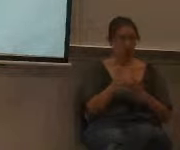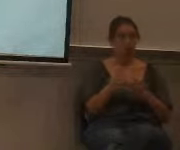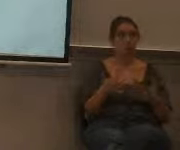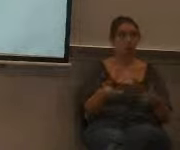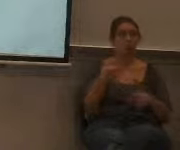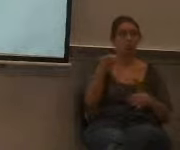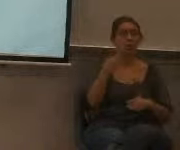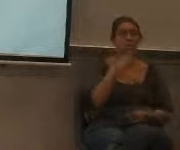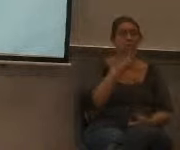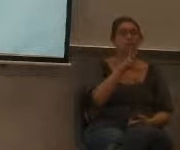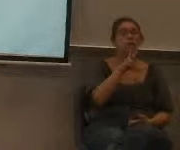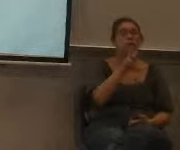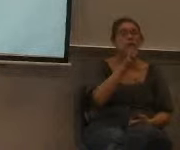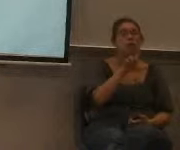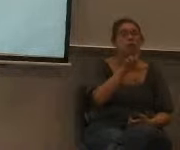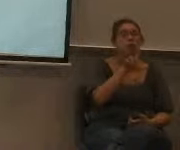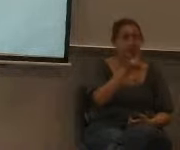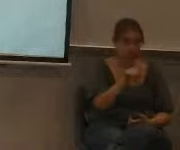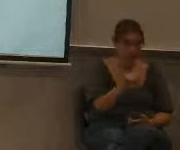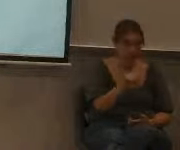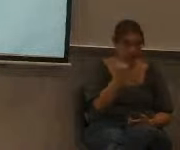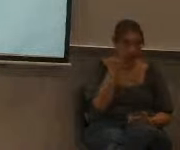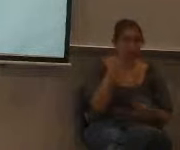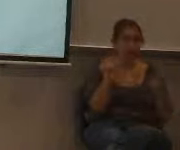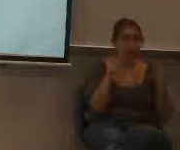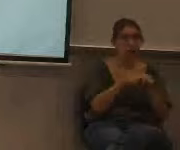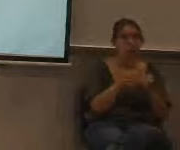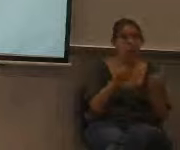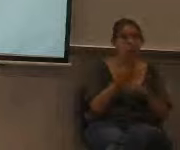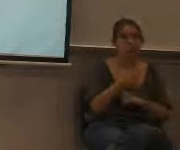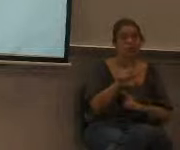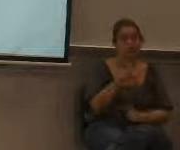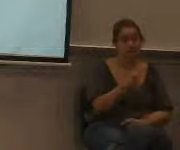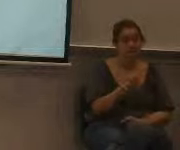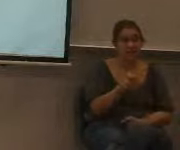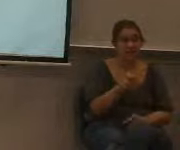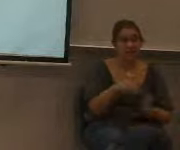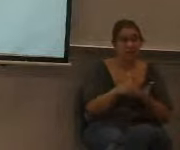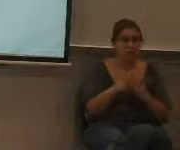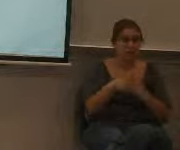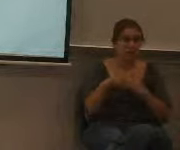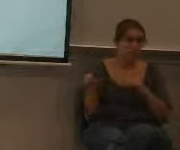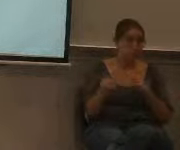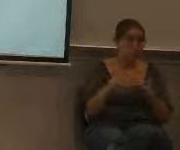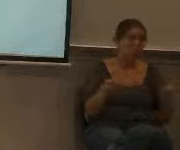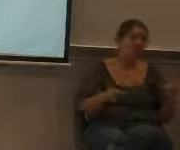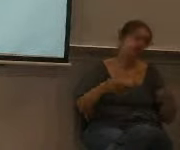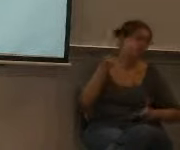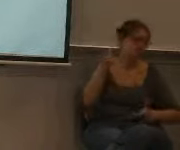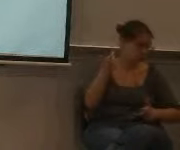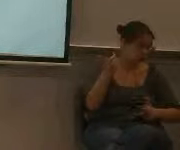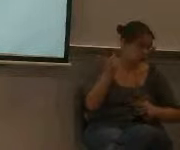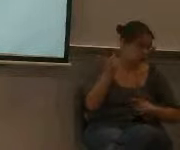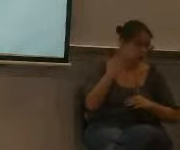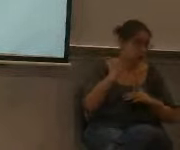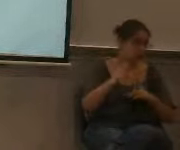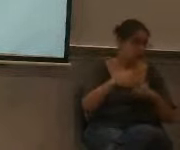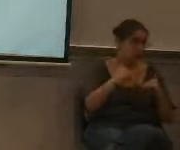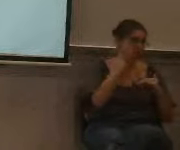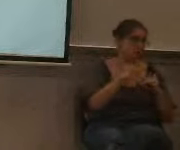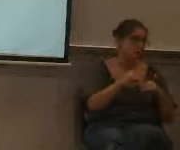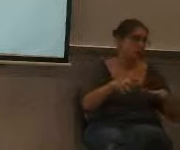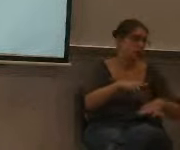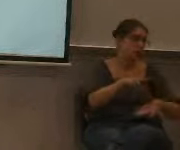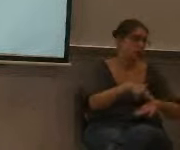water velocity. If it finally breaks through the levee, oftentimes it's moving much more quickly than it would have if it had just spread out naturally and then